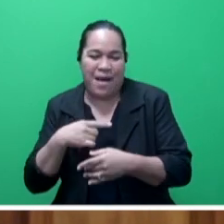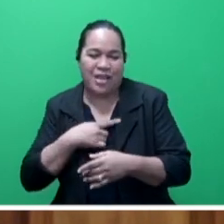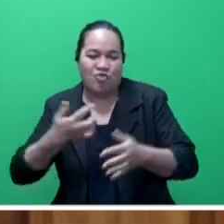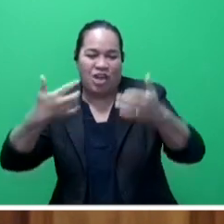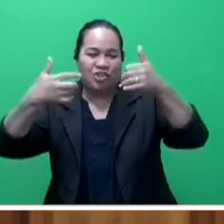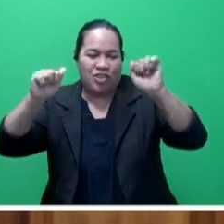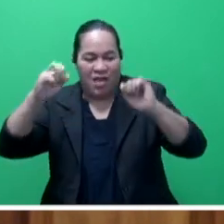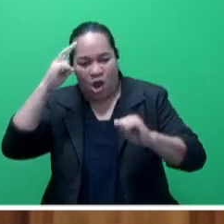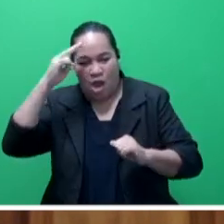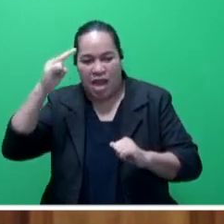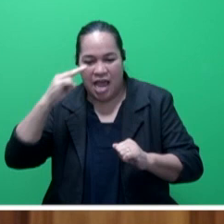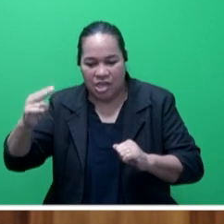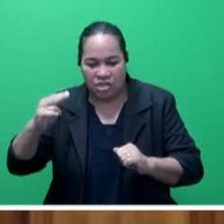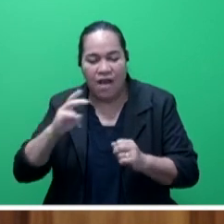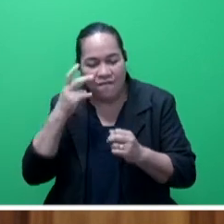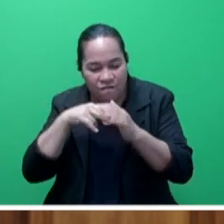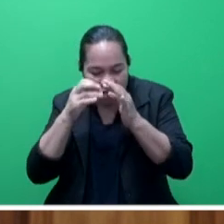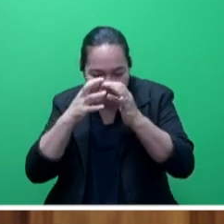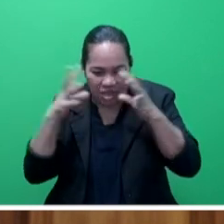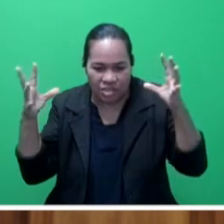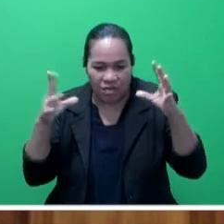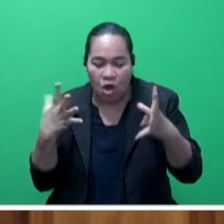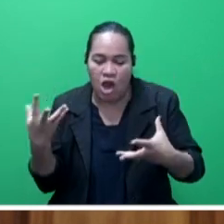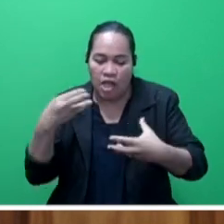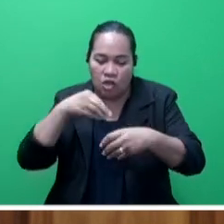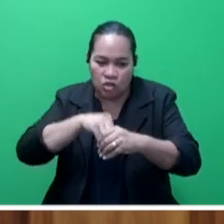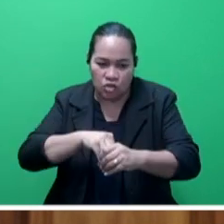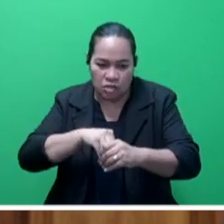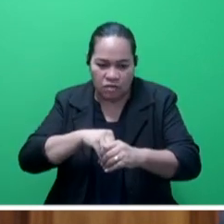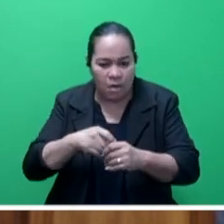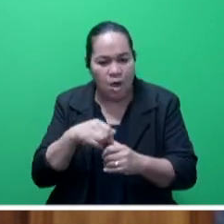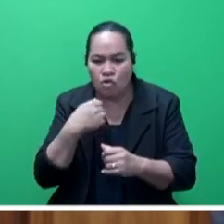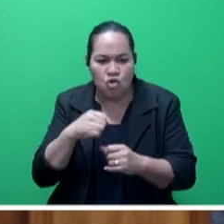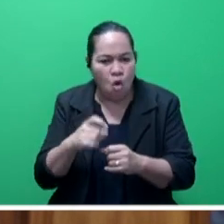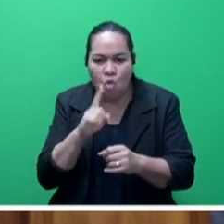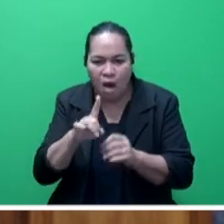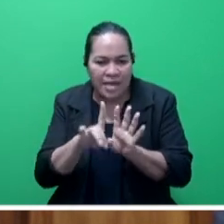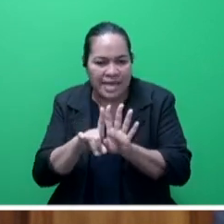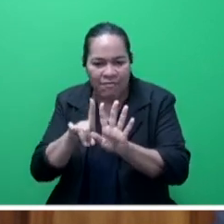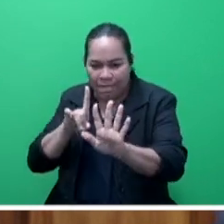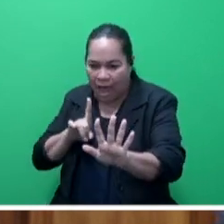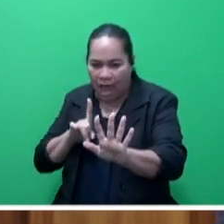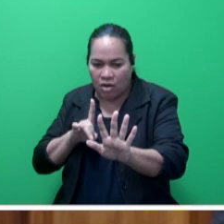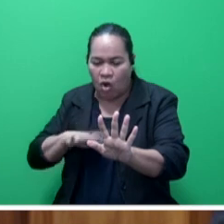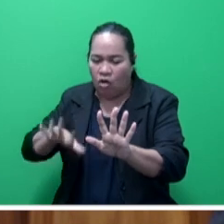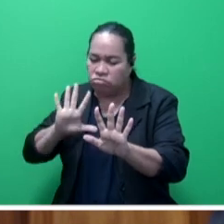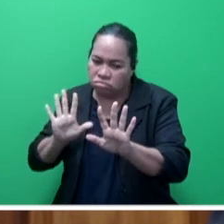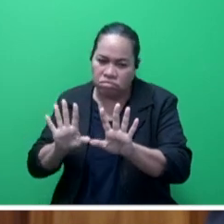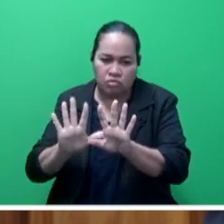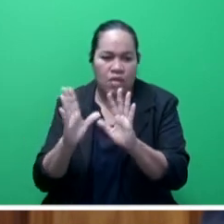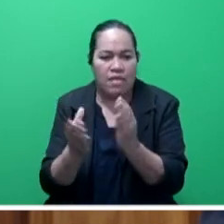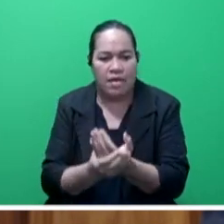our national vision of an inclusive cover where no Fijian is left behind, Honorable Speaker. Mr. Speaker,